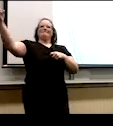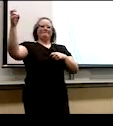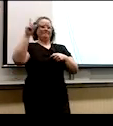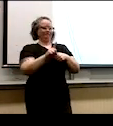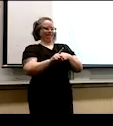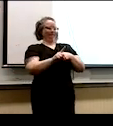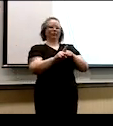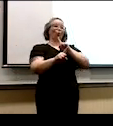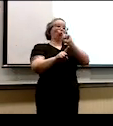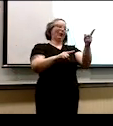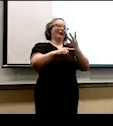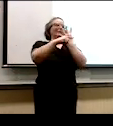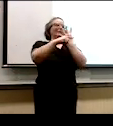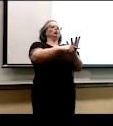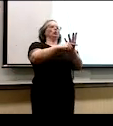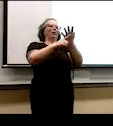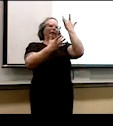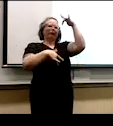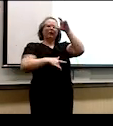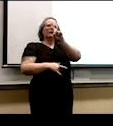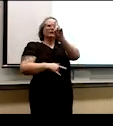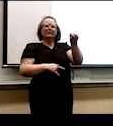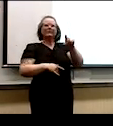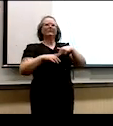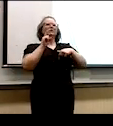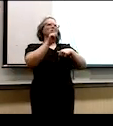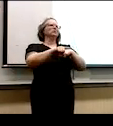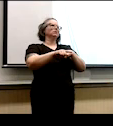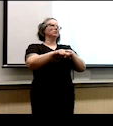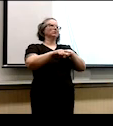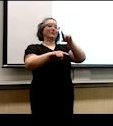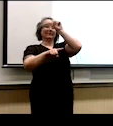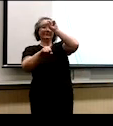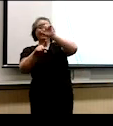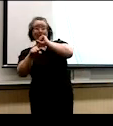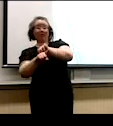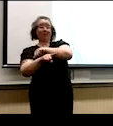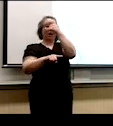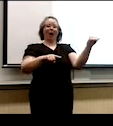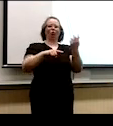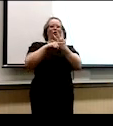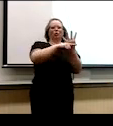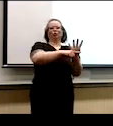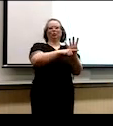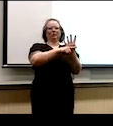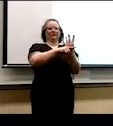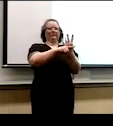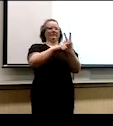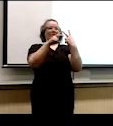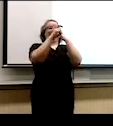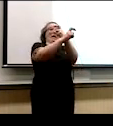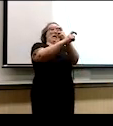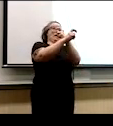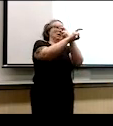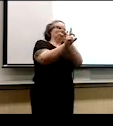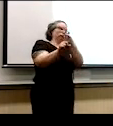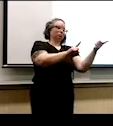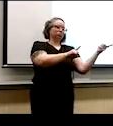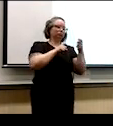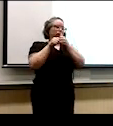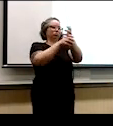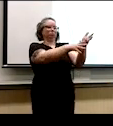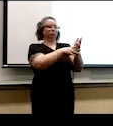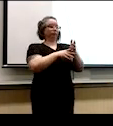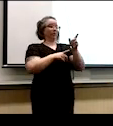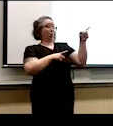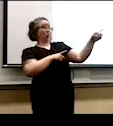have a Robertsonian translocation between, it's, My disclosure said I'm not geneticist. but the information that you presented though, is it